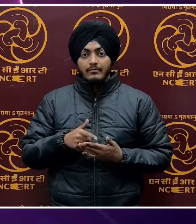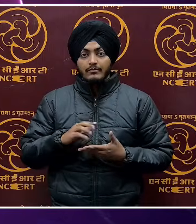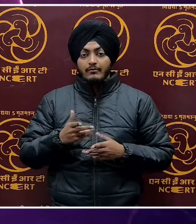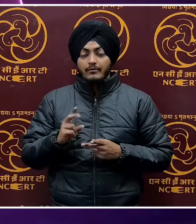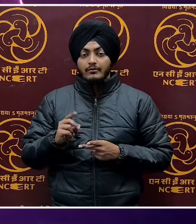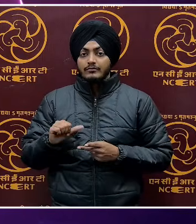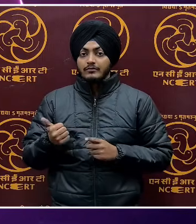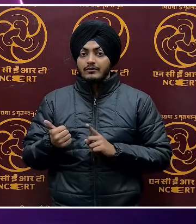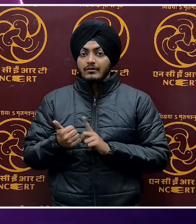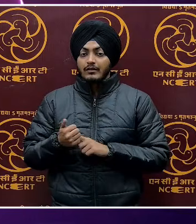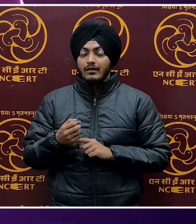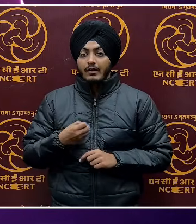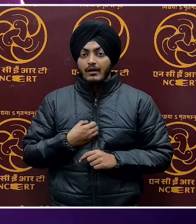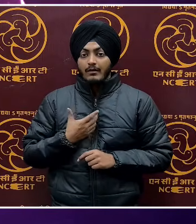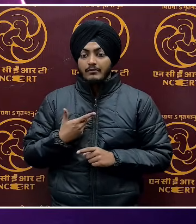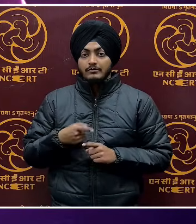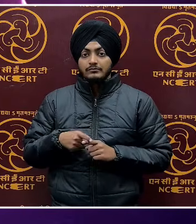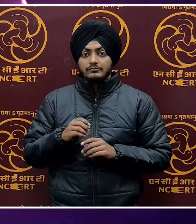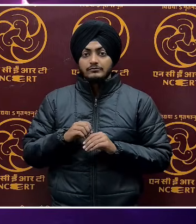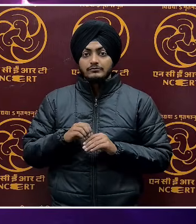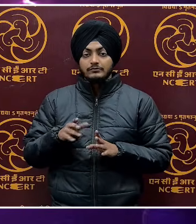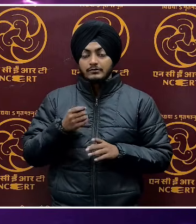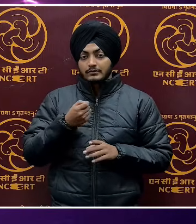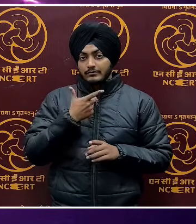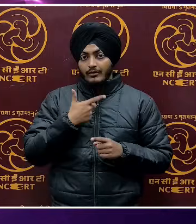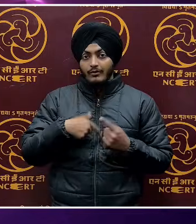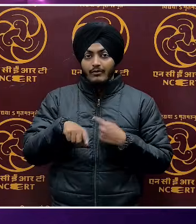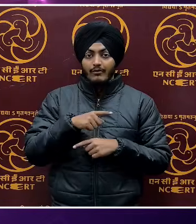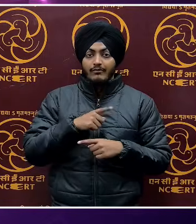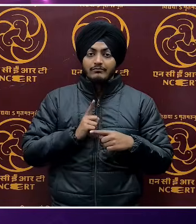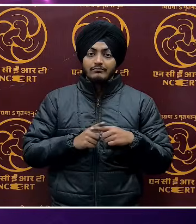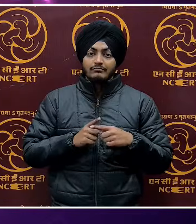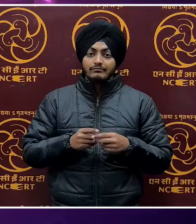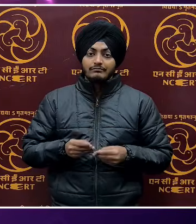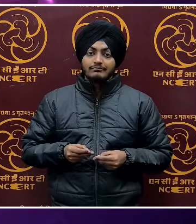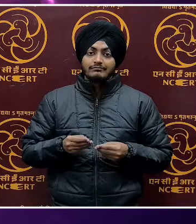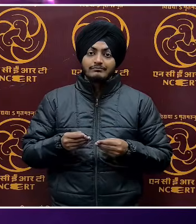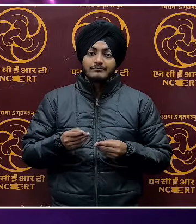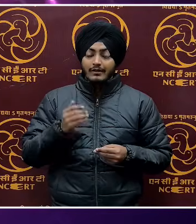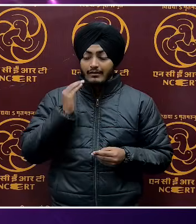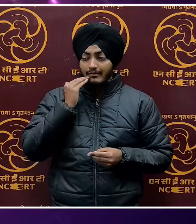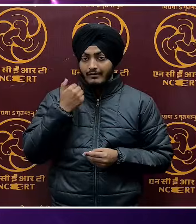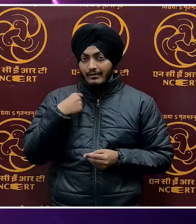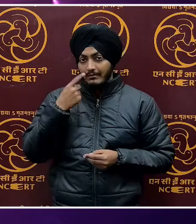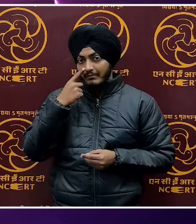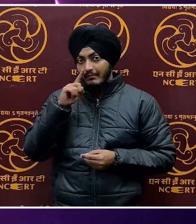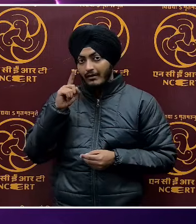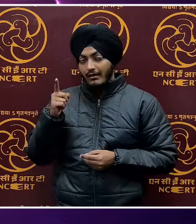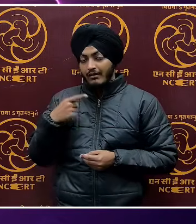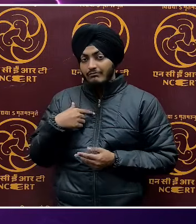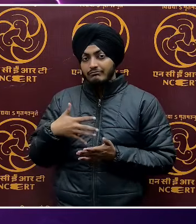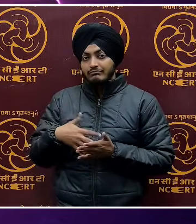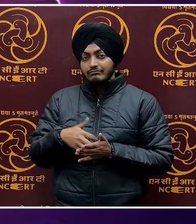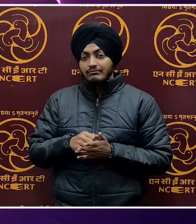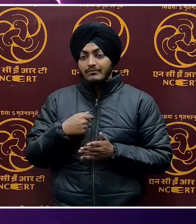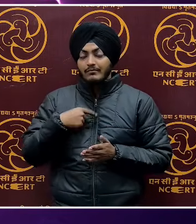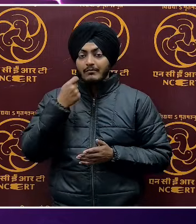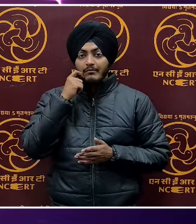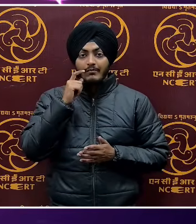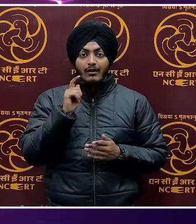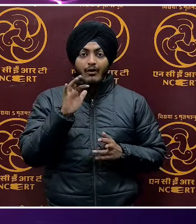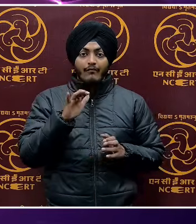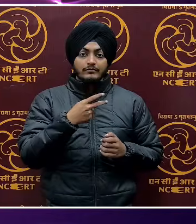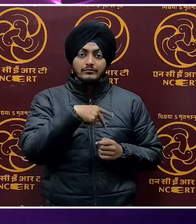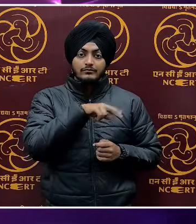one happy also, and we will spread smile all across. So when your mom gets tired or dad comes back from office, don't